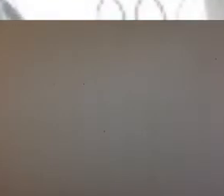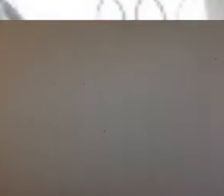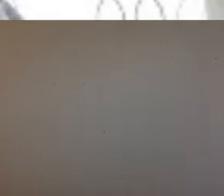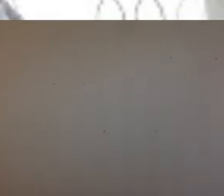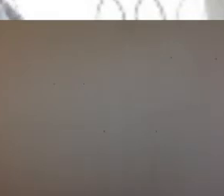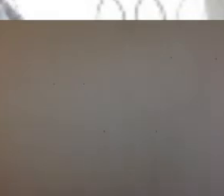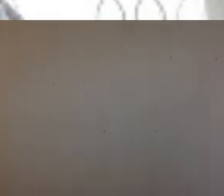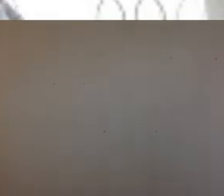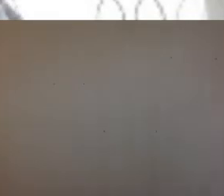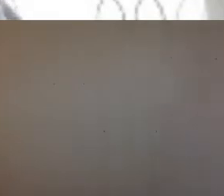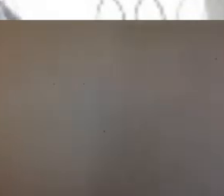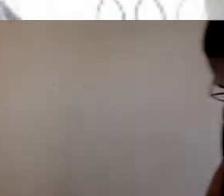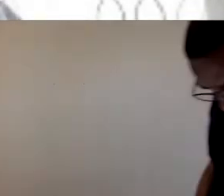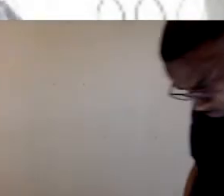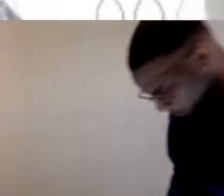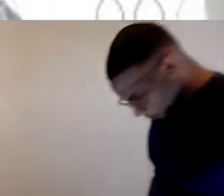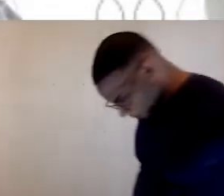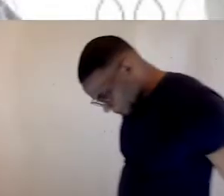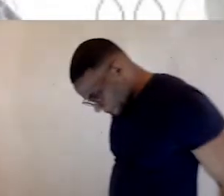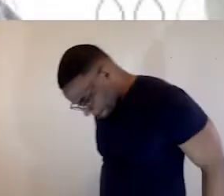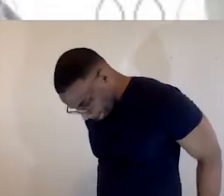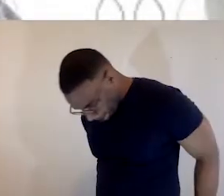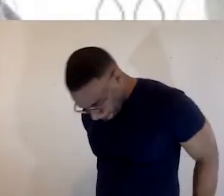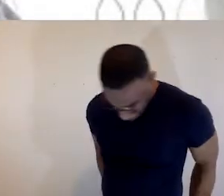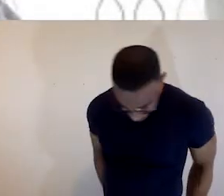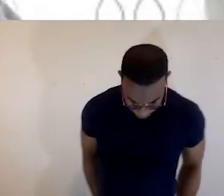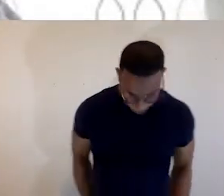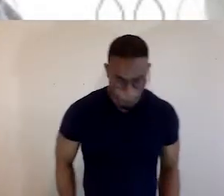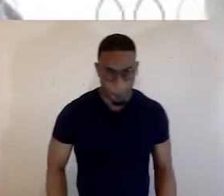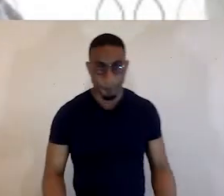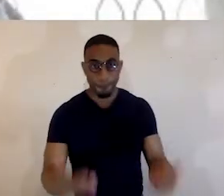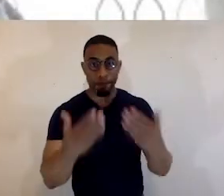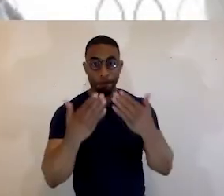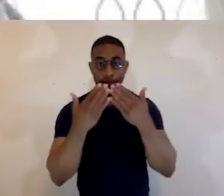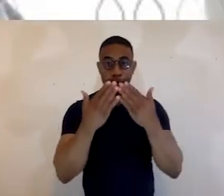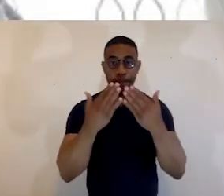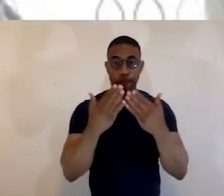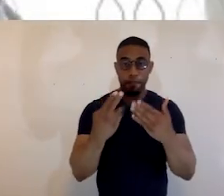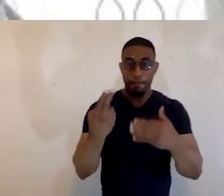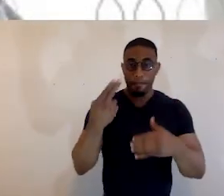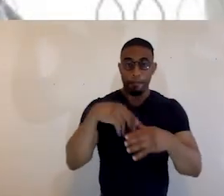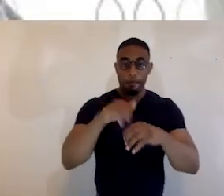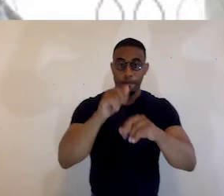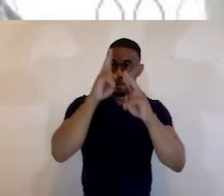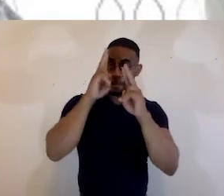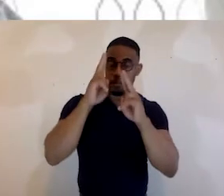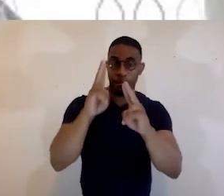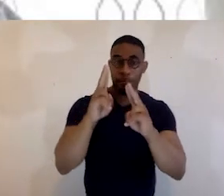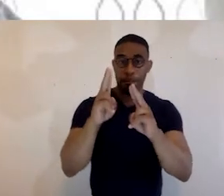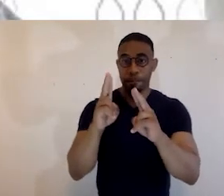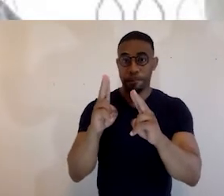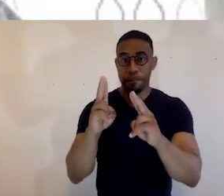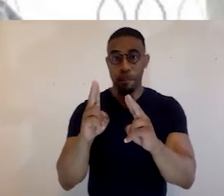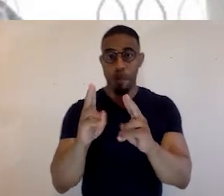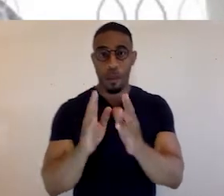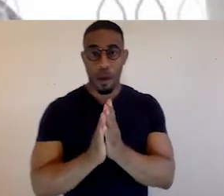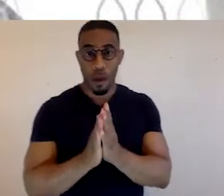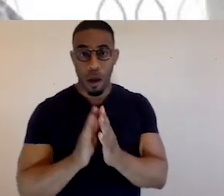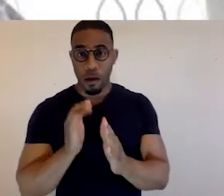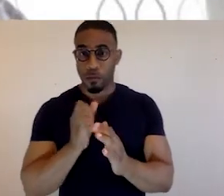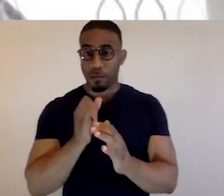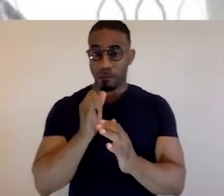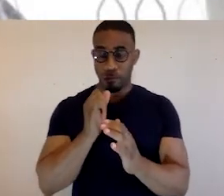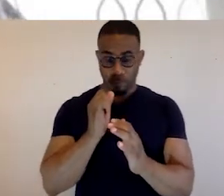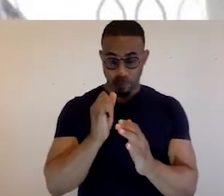Thank you for joining me in tribute of our our